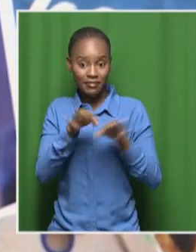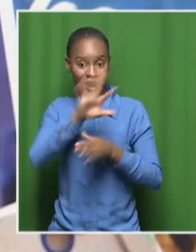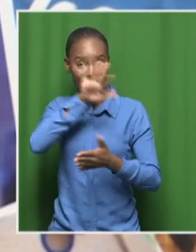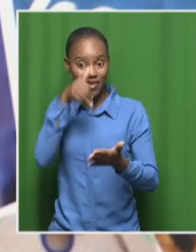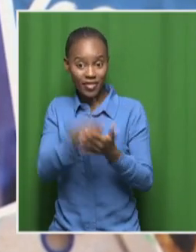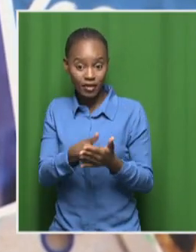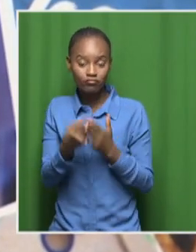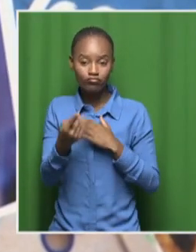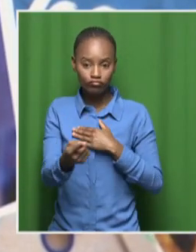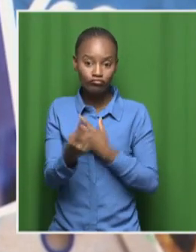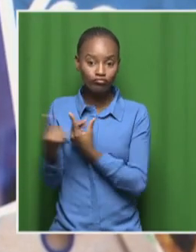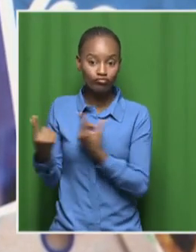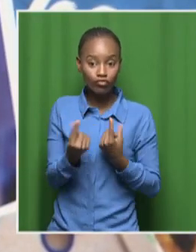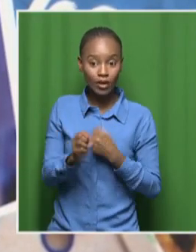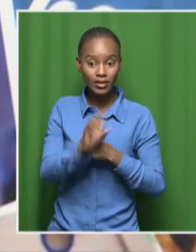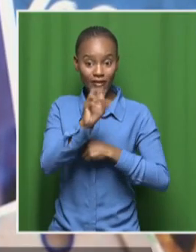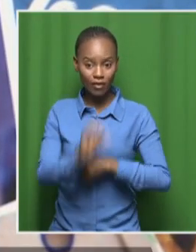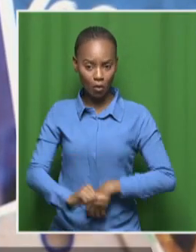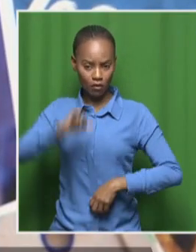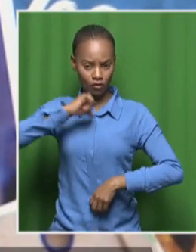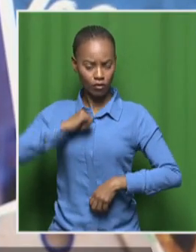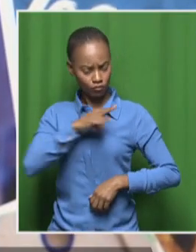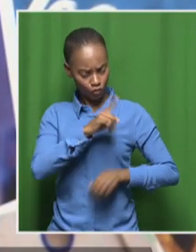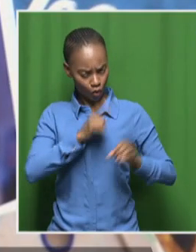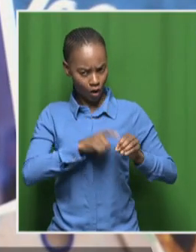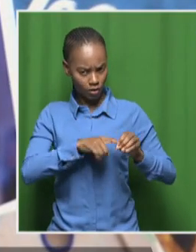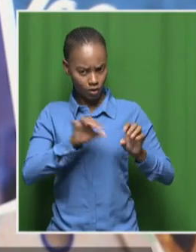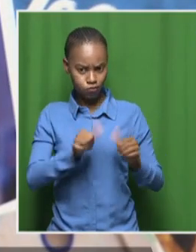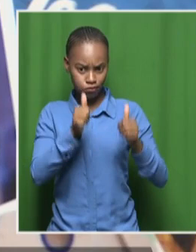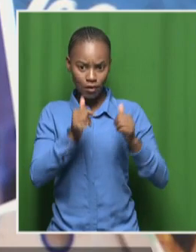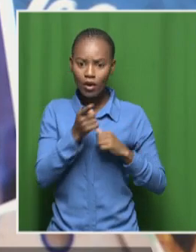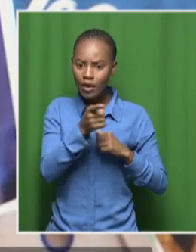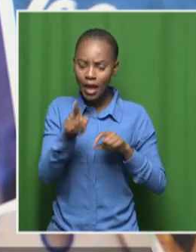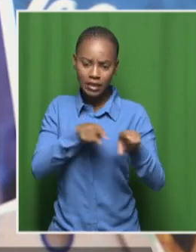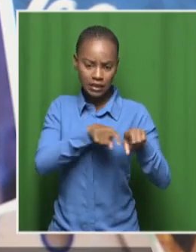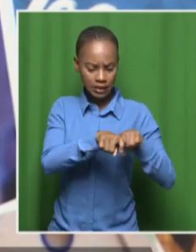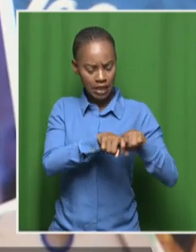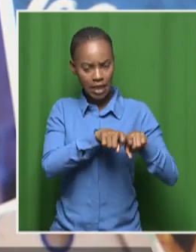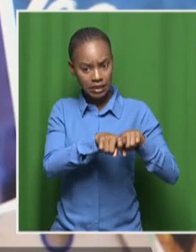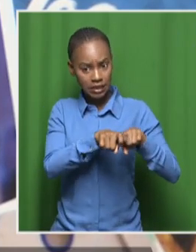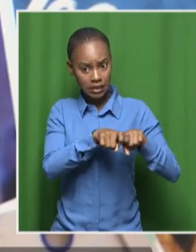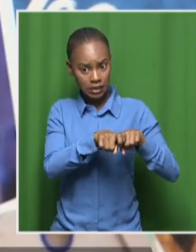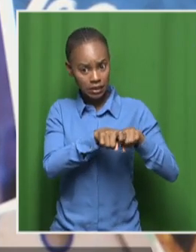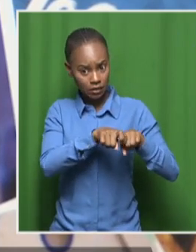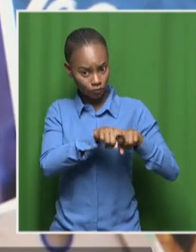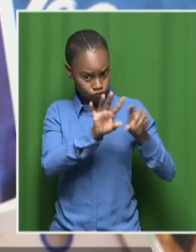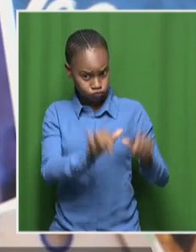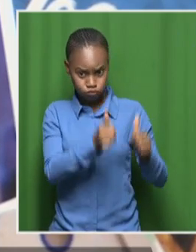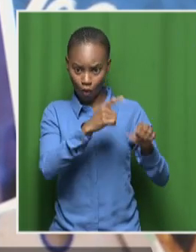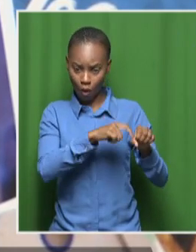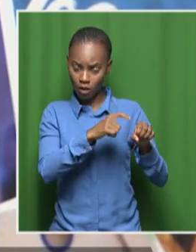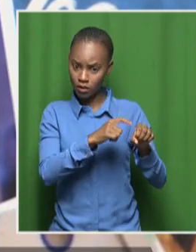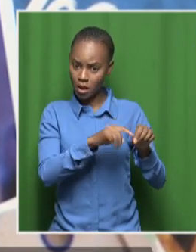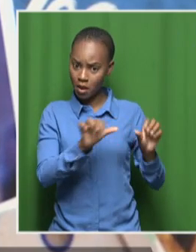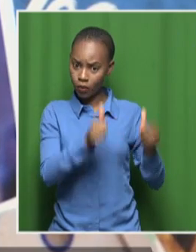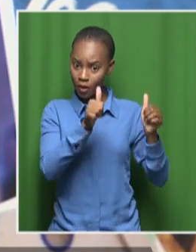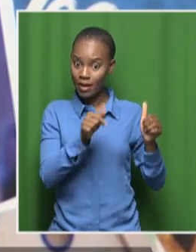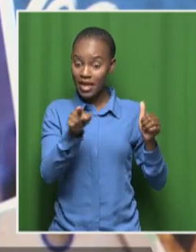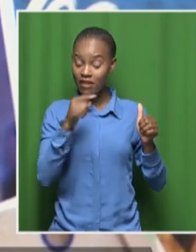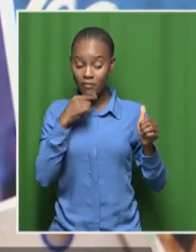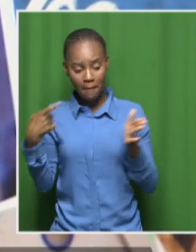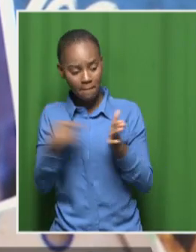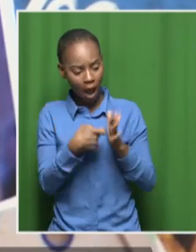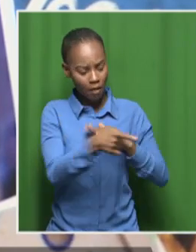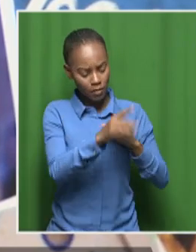that bears the Proudly SA logo is of a high quality nature, and you can trust that it will satisfy the need for which you are buying it as a consumer, irrespective of